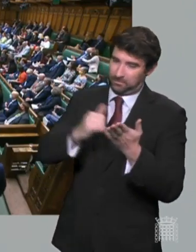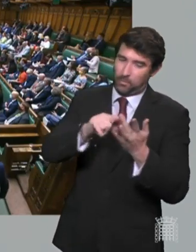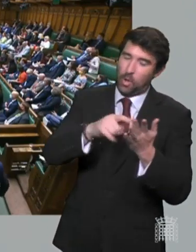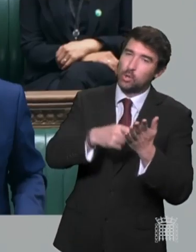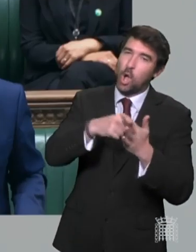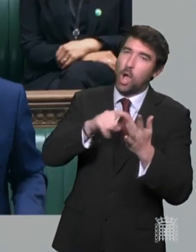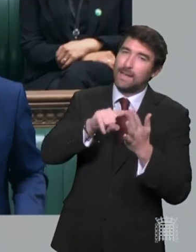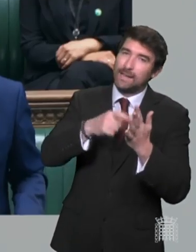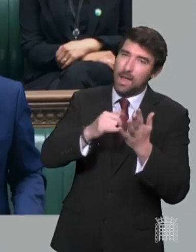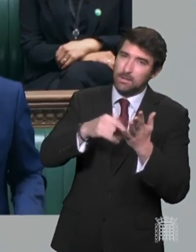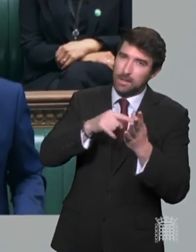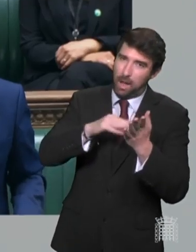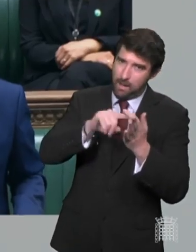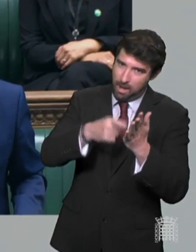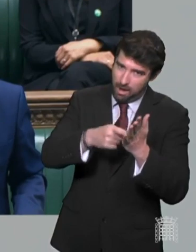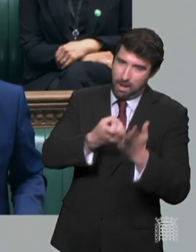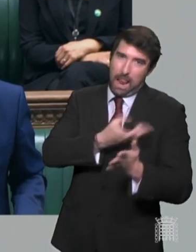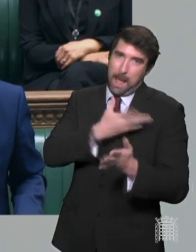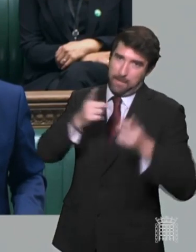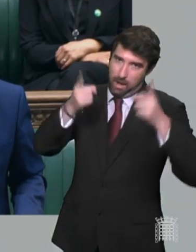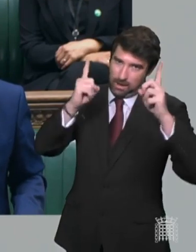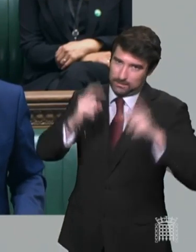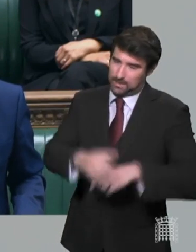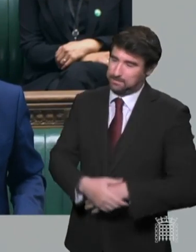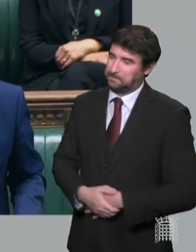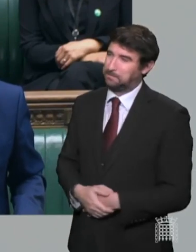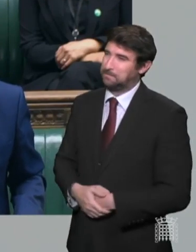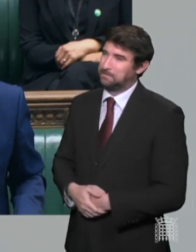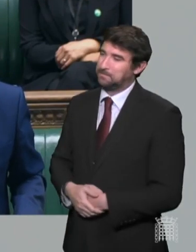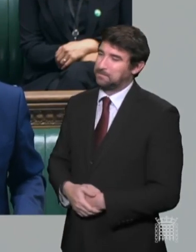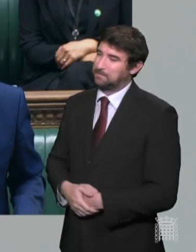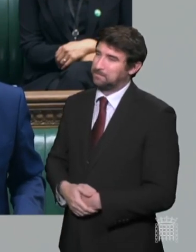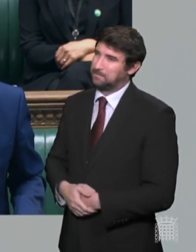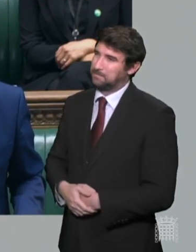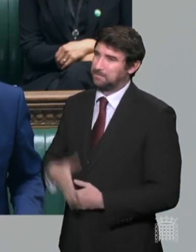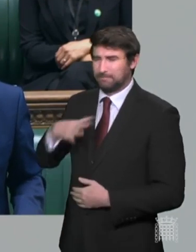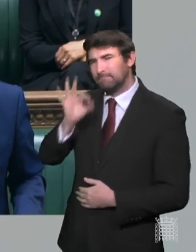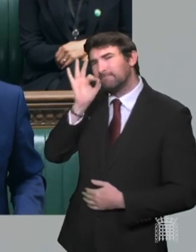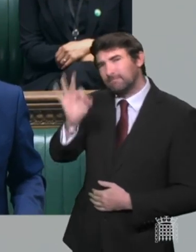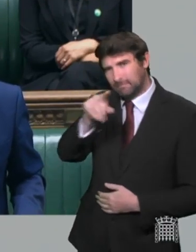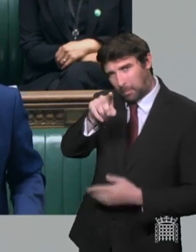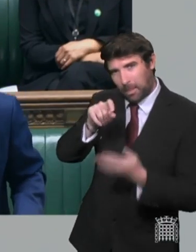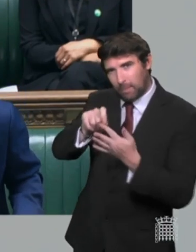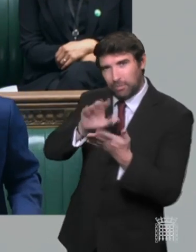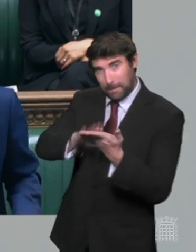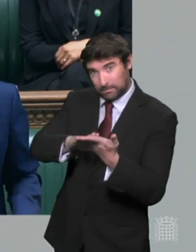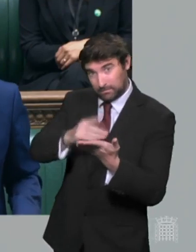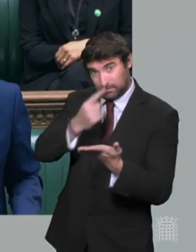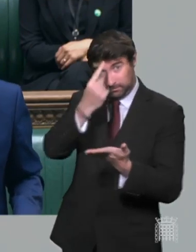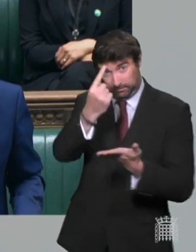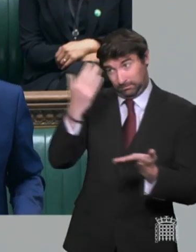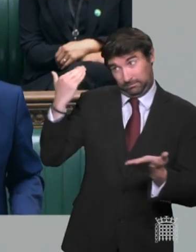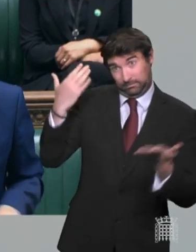Thank you, Mr. Speaker. I want to ask the Prime Minister about the promise he made to the British people to